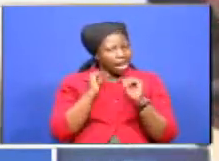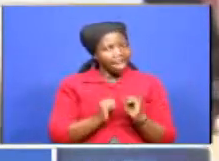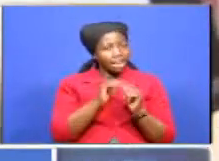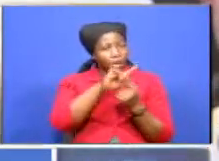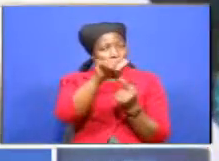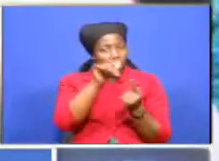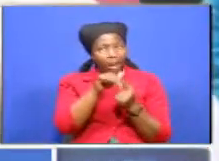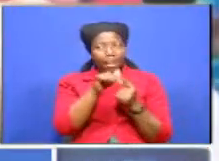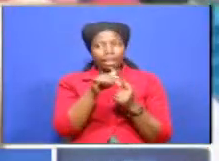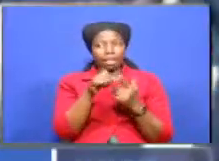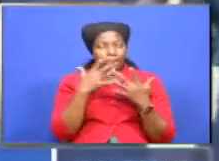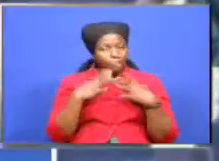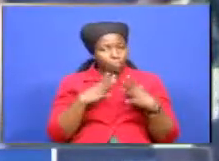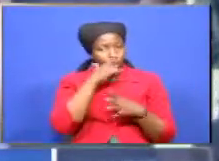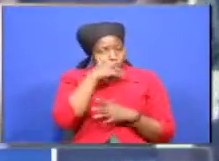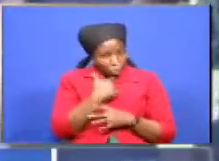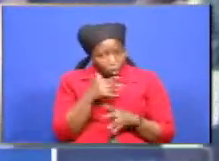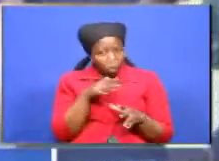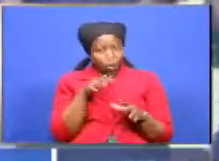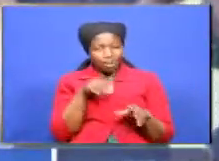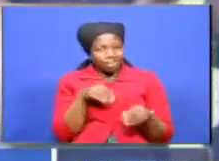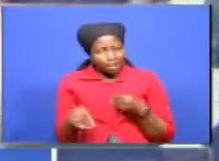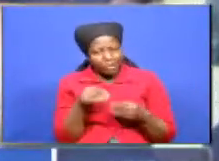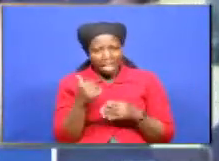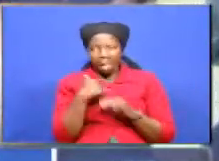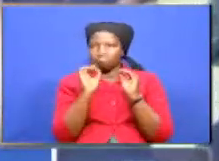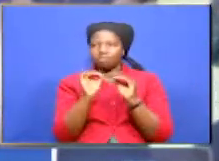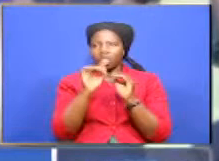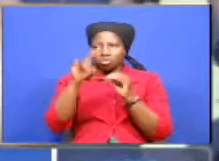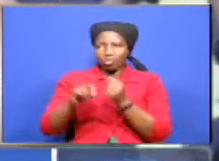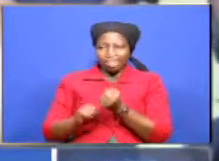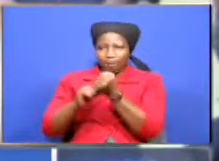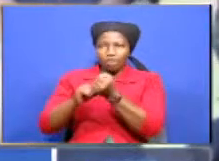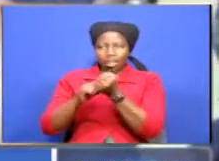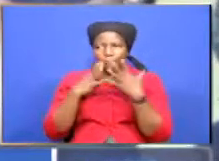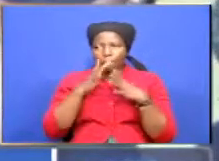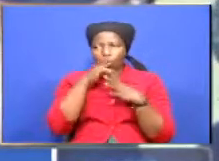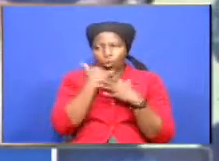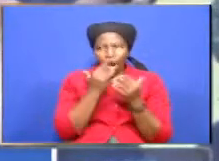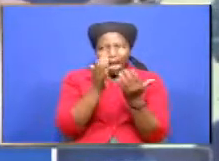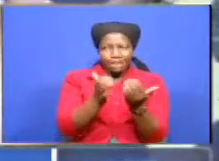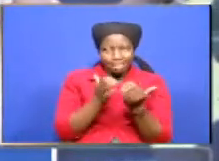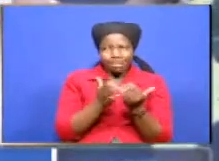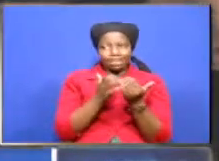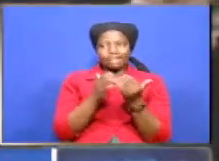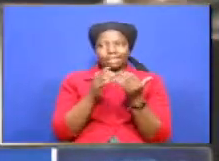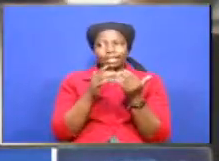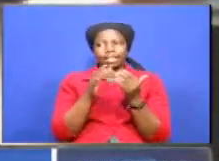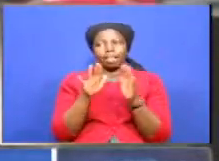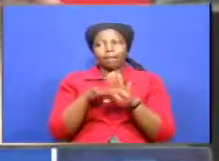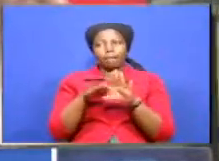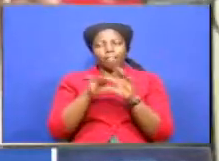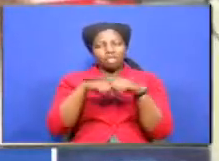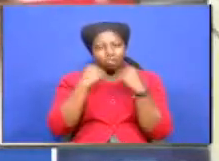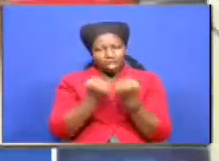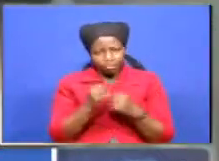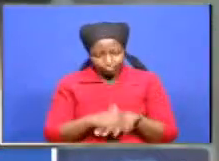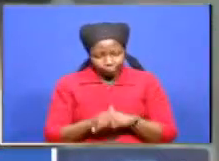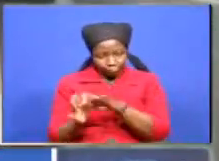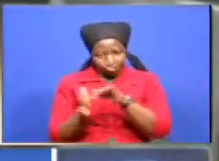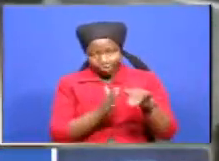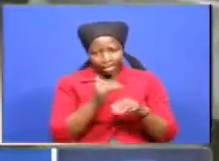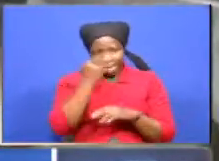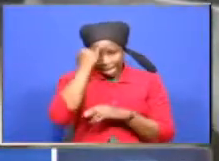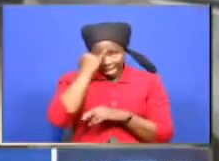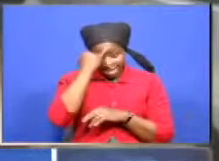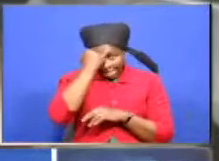able Kenyans do need to support less fortunate and needy member of the society. And the Italian government